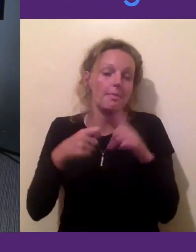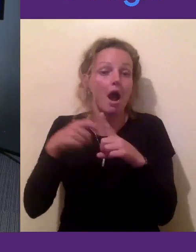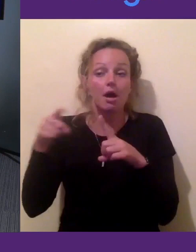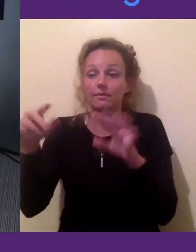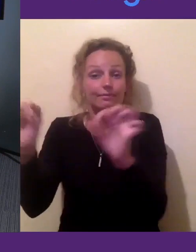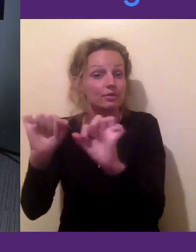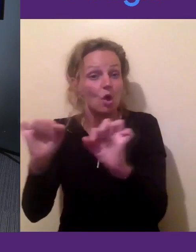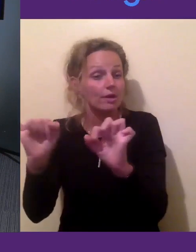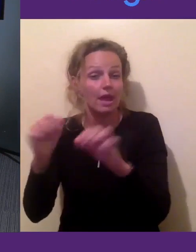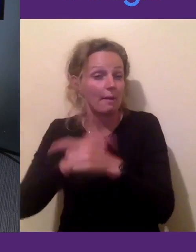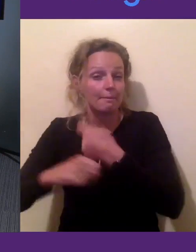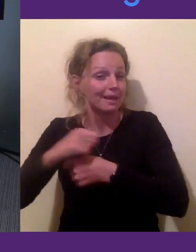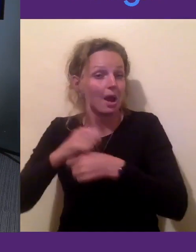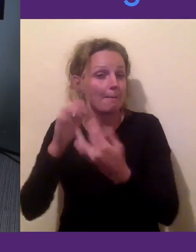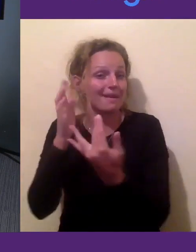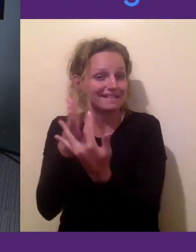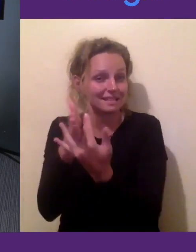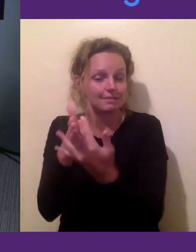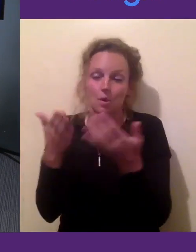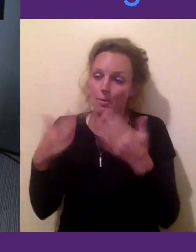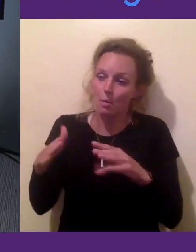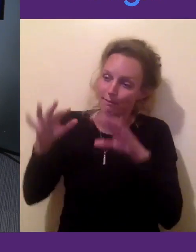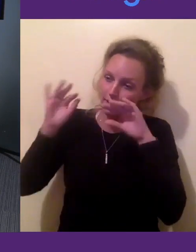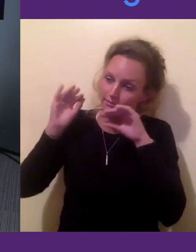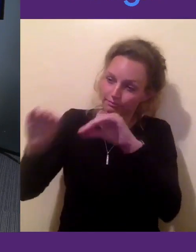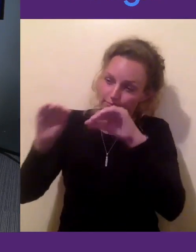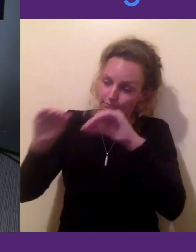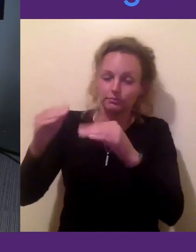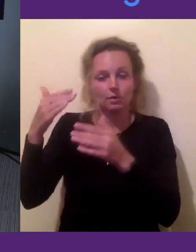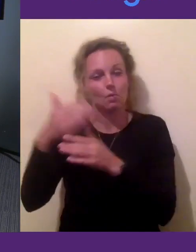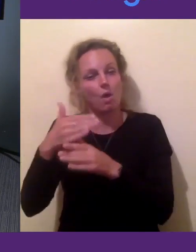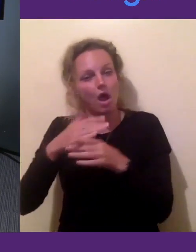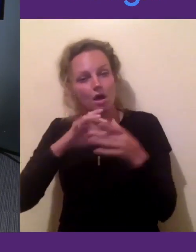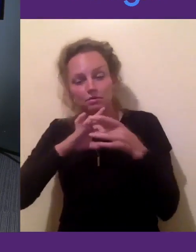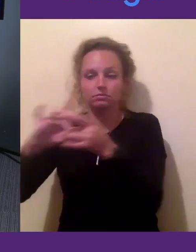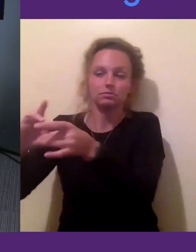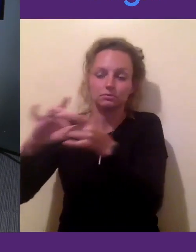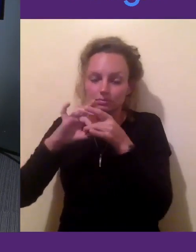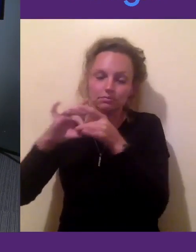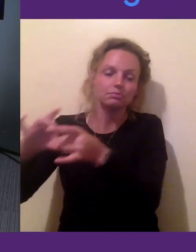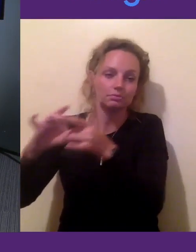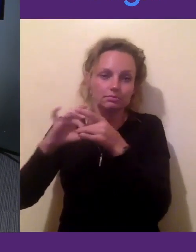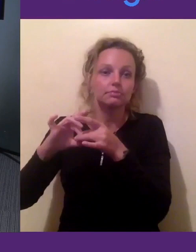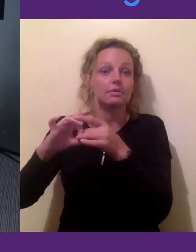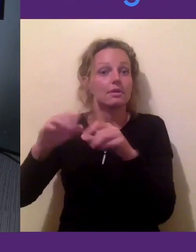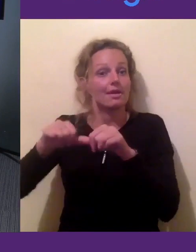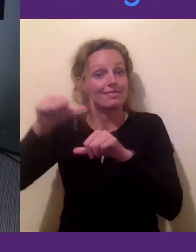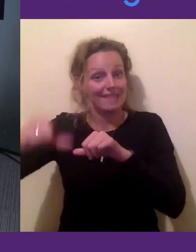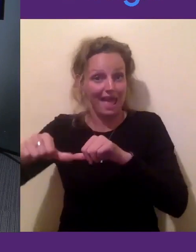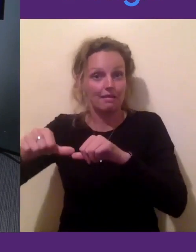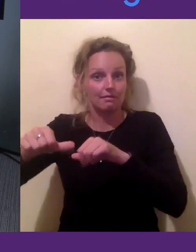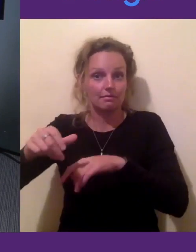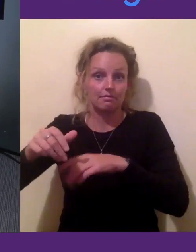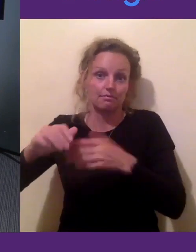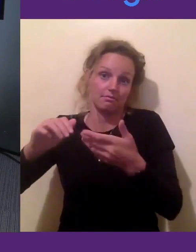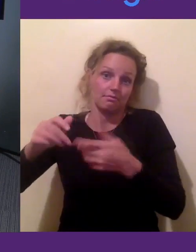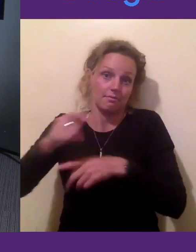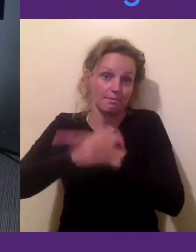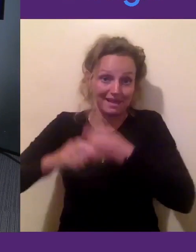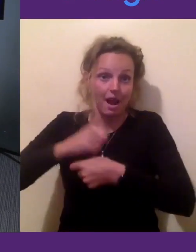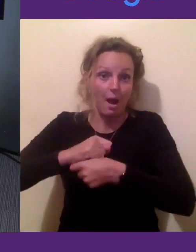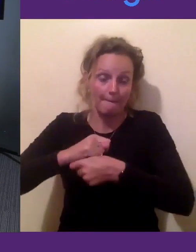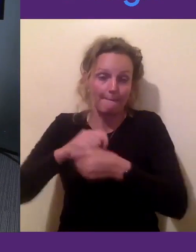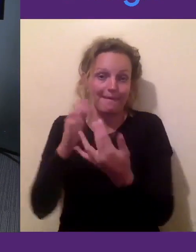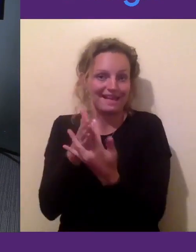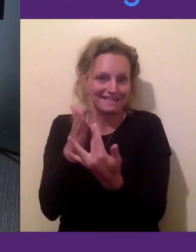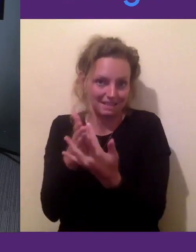accessibility experts in order to make their platform accessible. So in this way, it's not just a benefit from us, but for the whole community outside of Atos too. So that